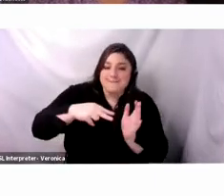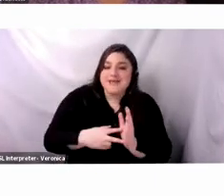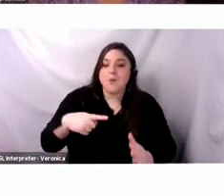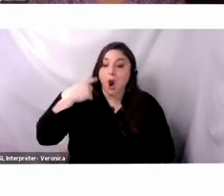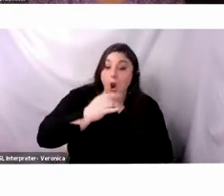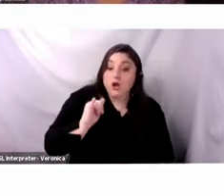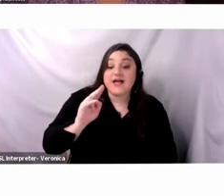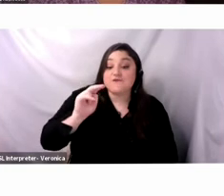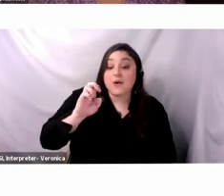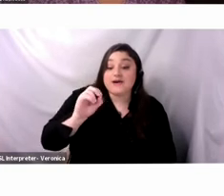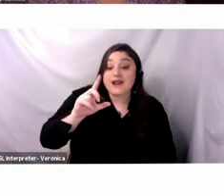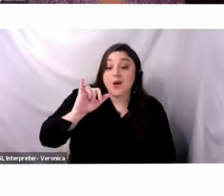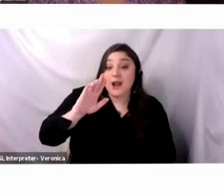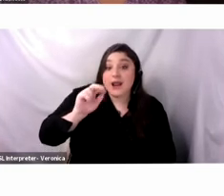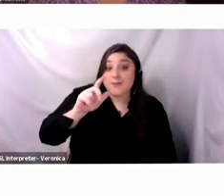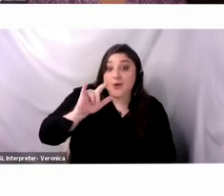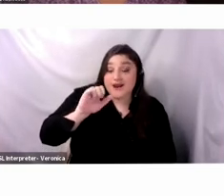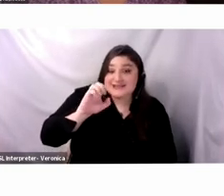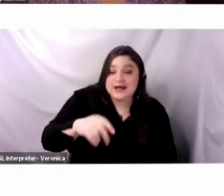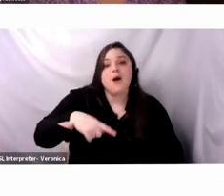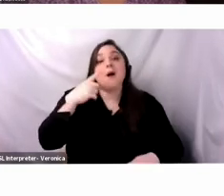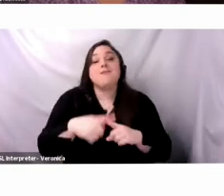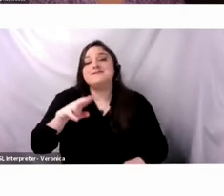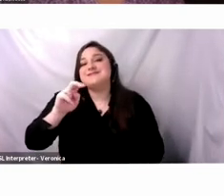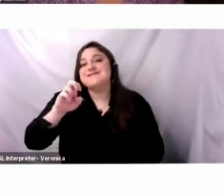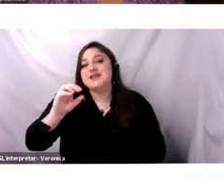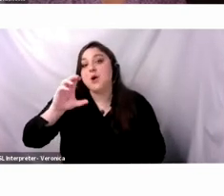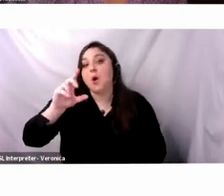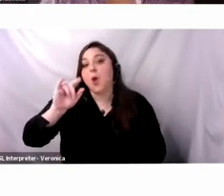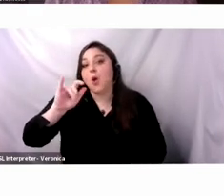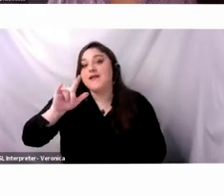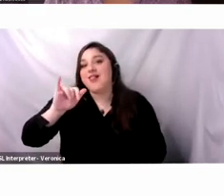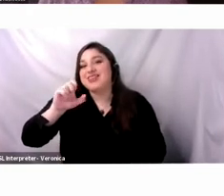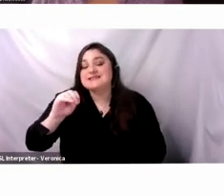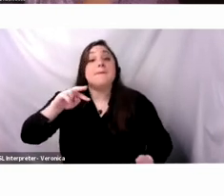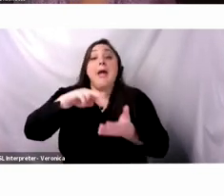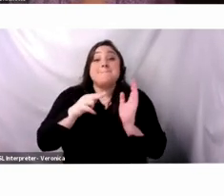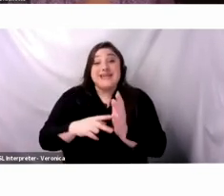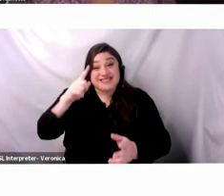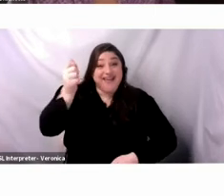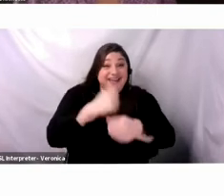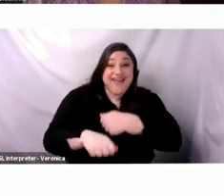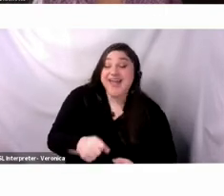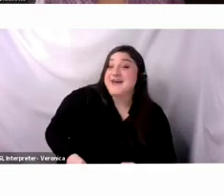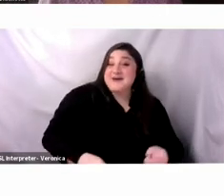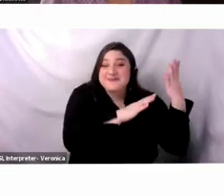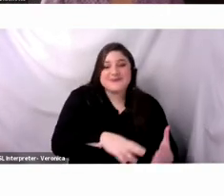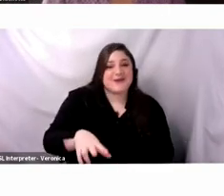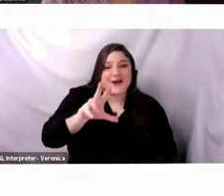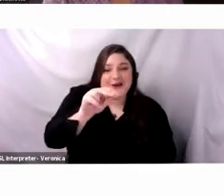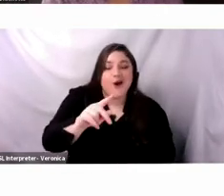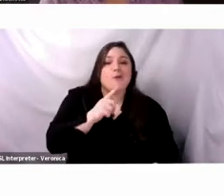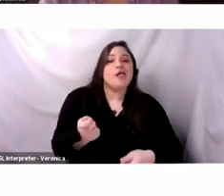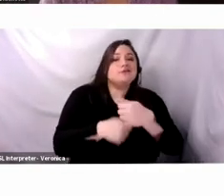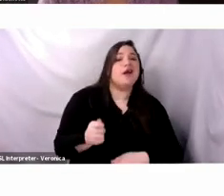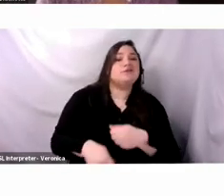being a very good tool for changing the locks without people noticing. So when I say secondhand clothing, what comes to